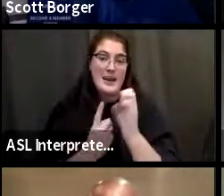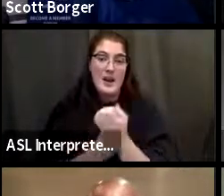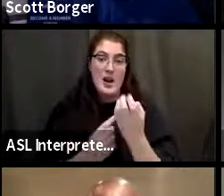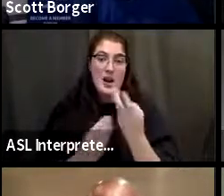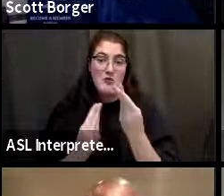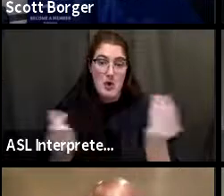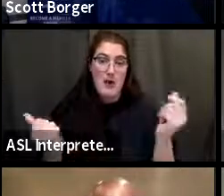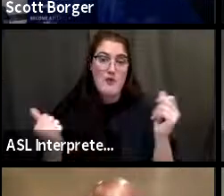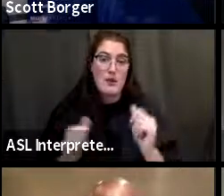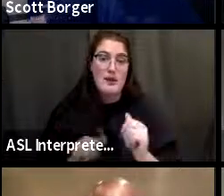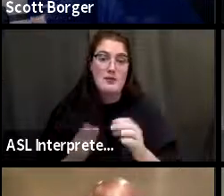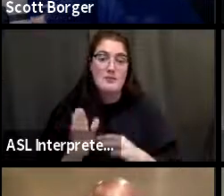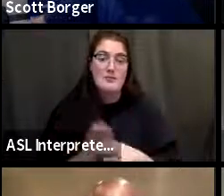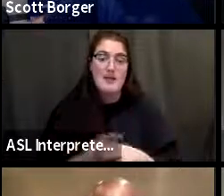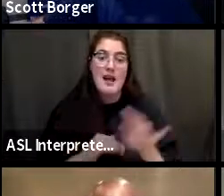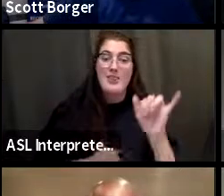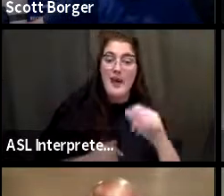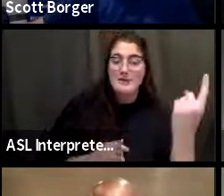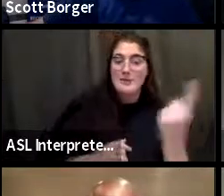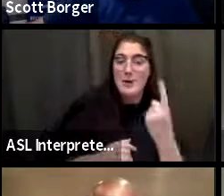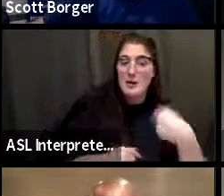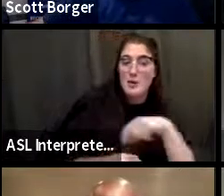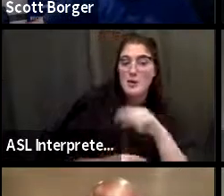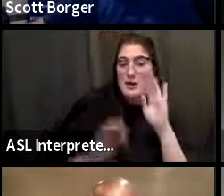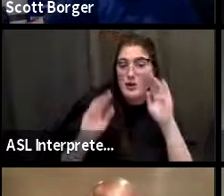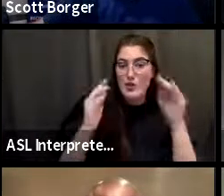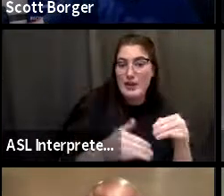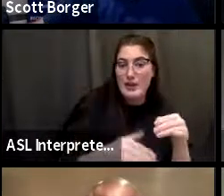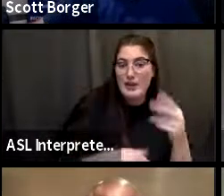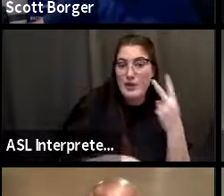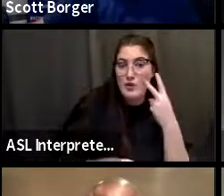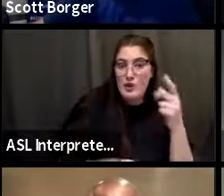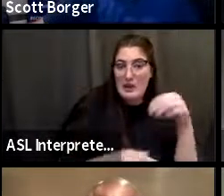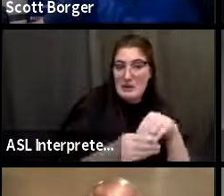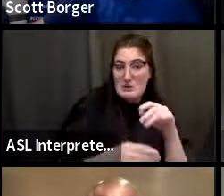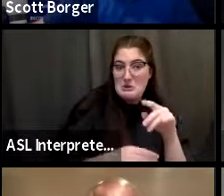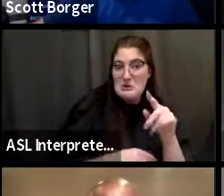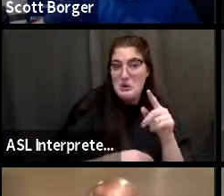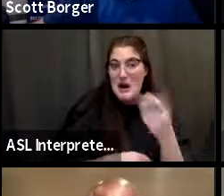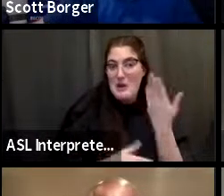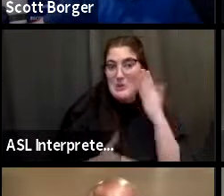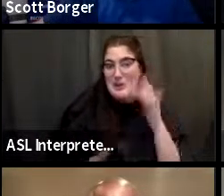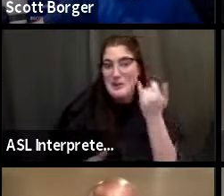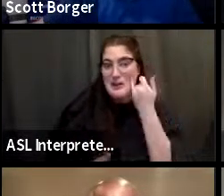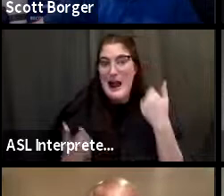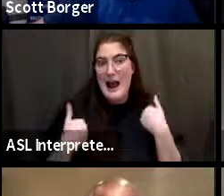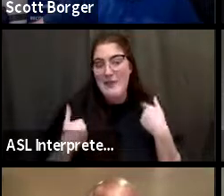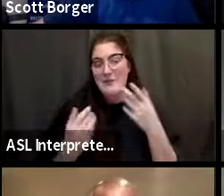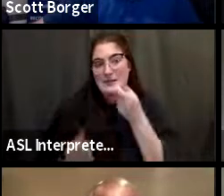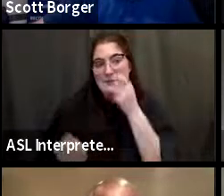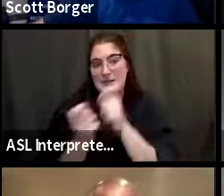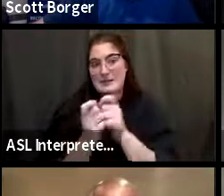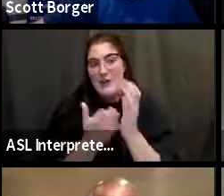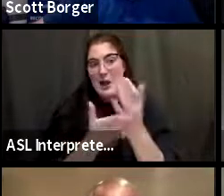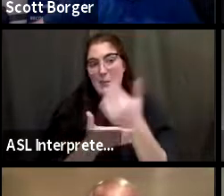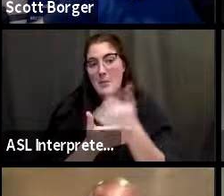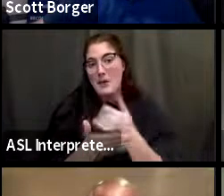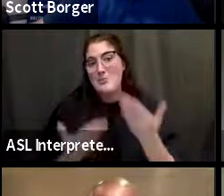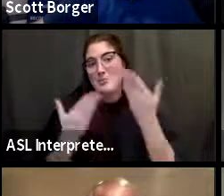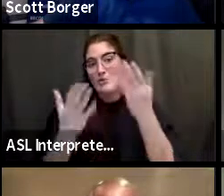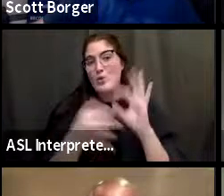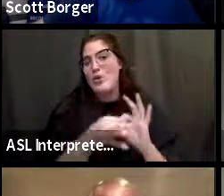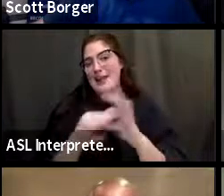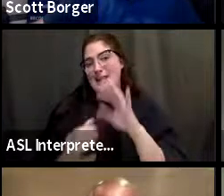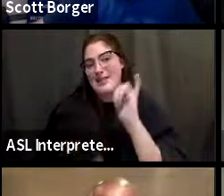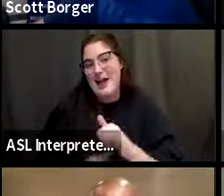That's something that we can certainly look into. I don't know if we have a specific budget proposal related to it.